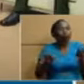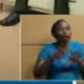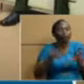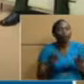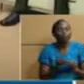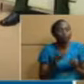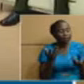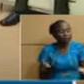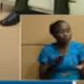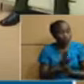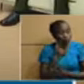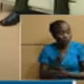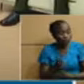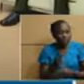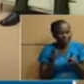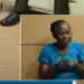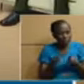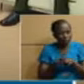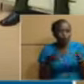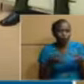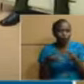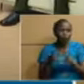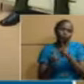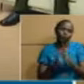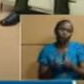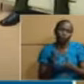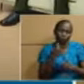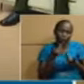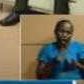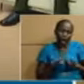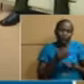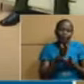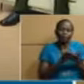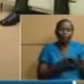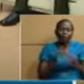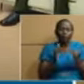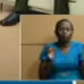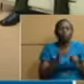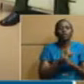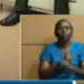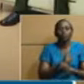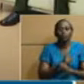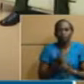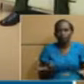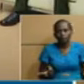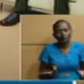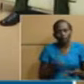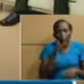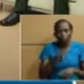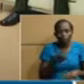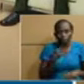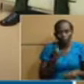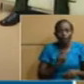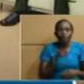actually running through the same category of people who have some level of protection. It is the person who has NSSF